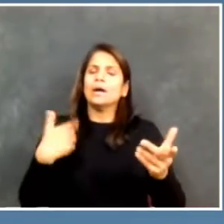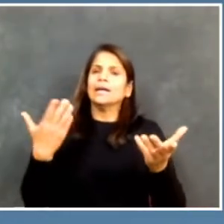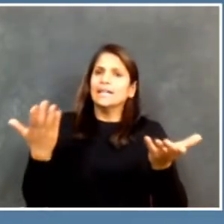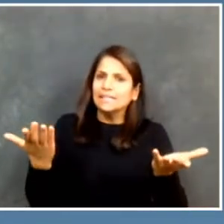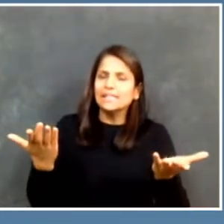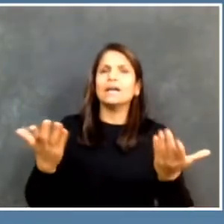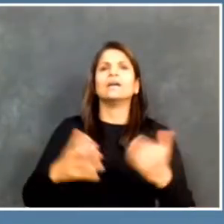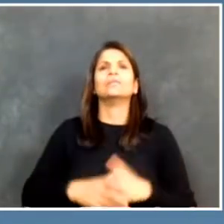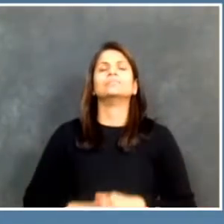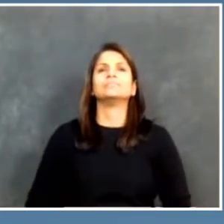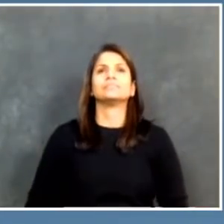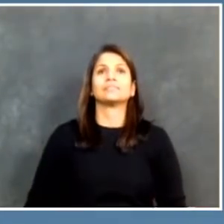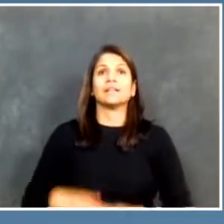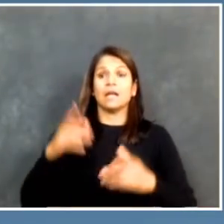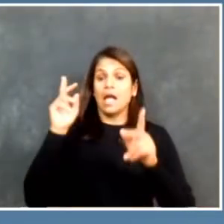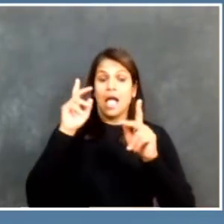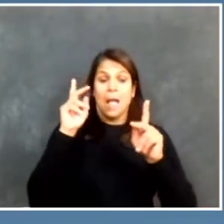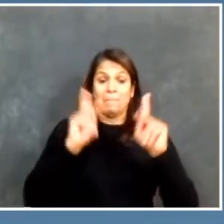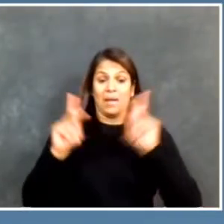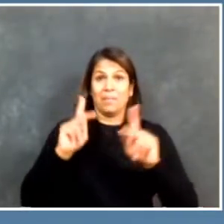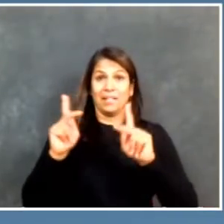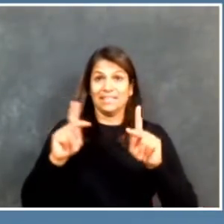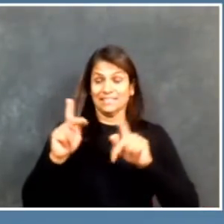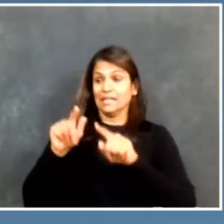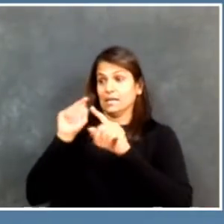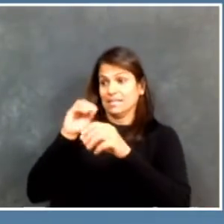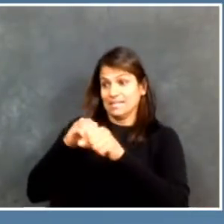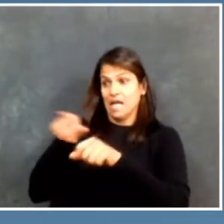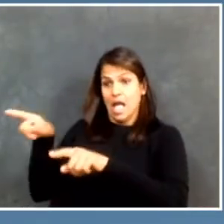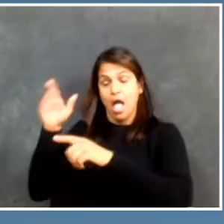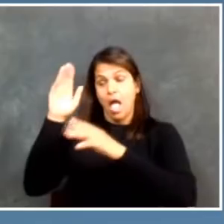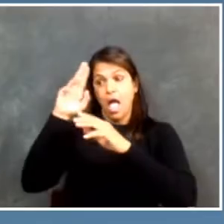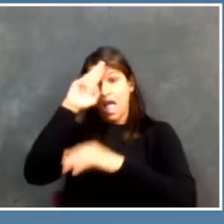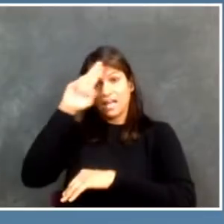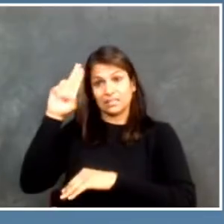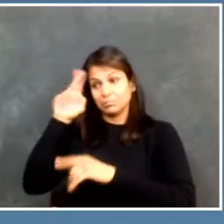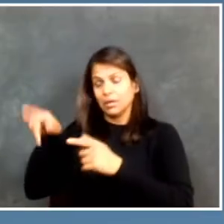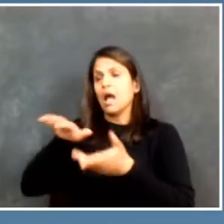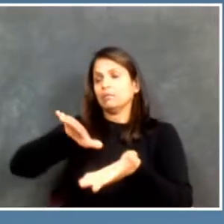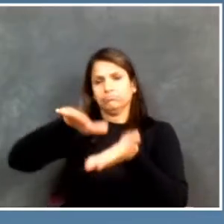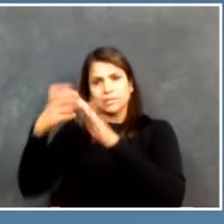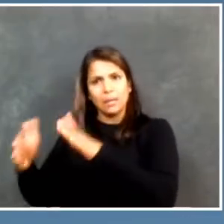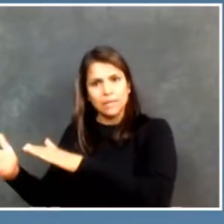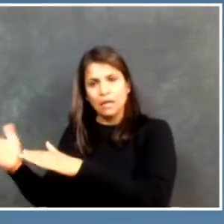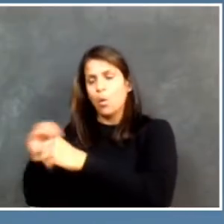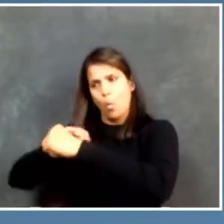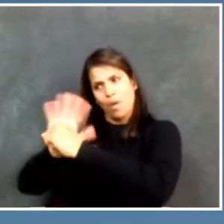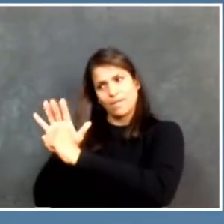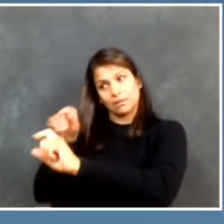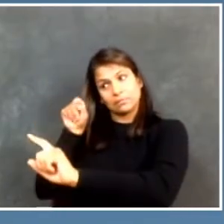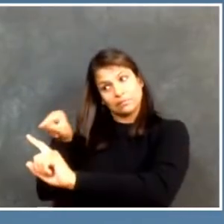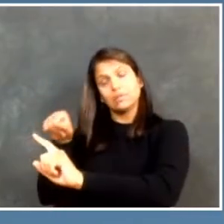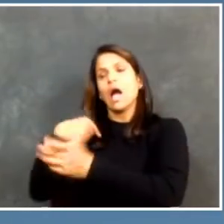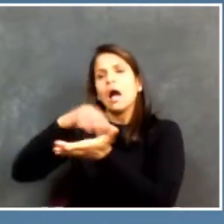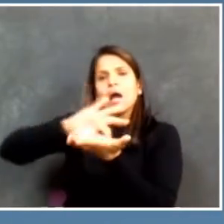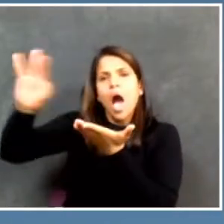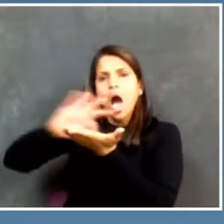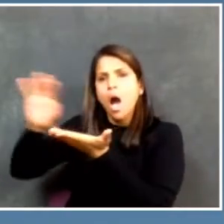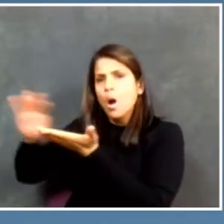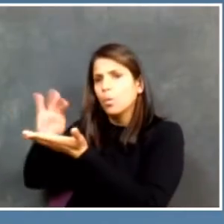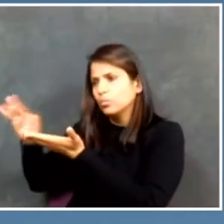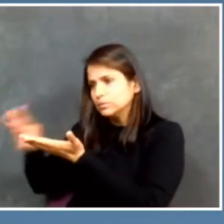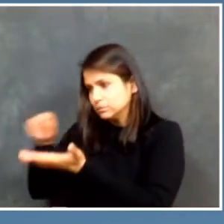the way in which these deaths are categorized is by grouping where